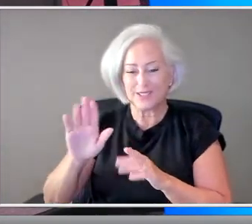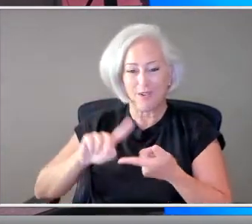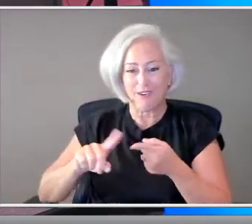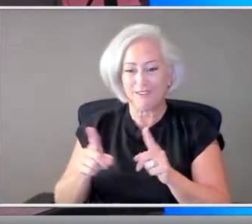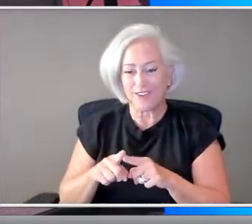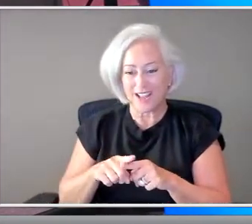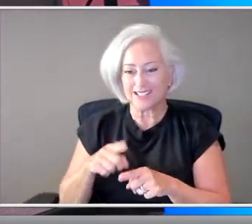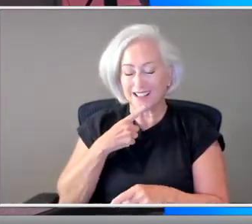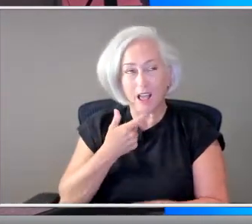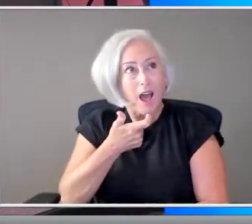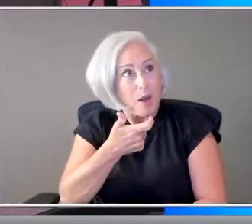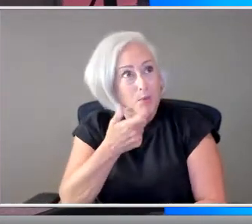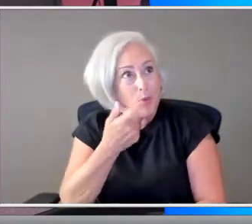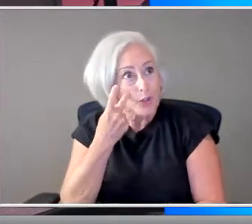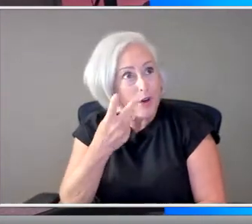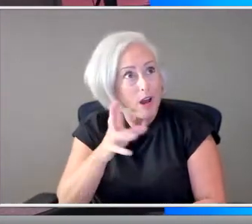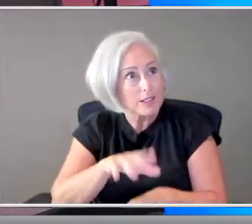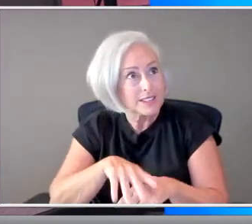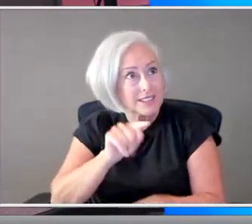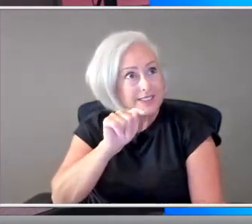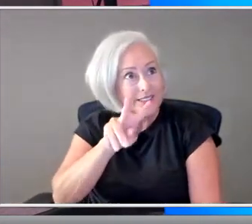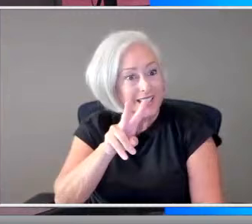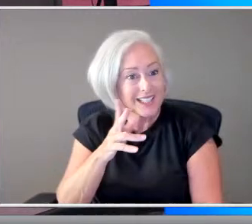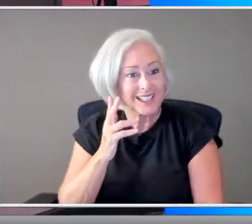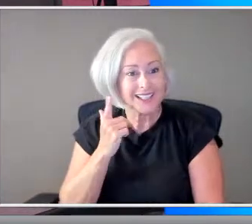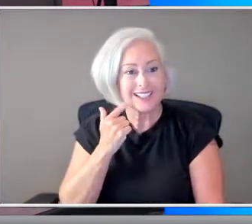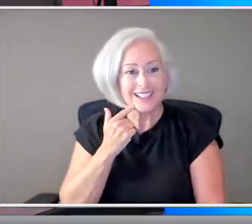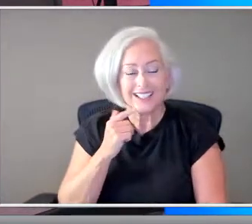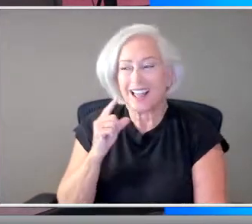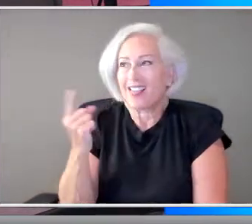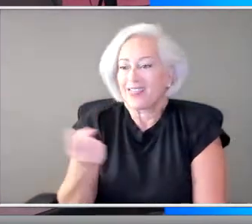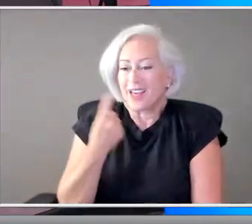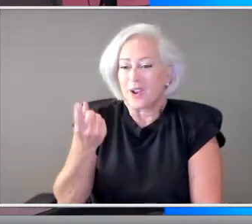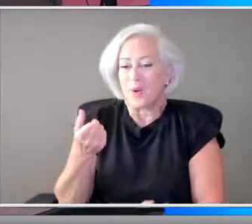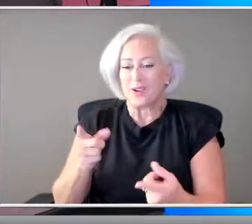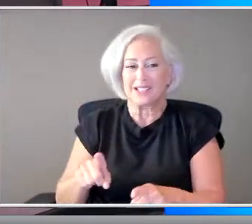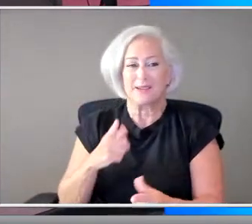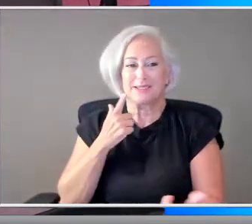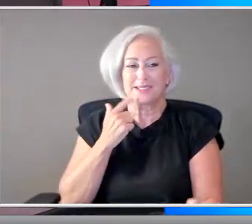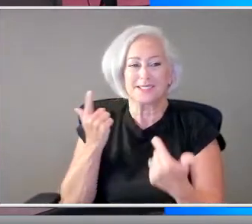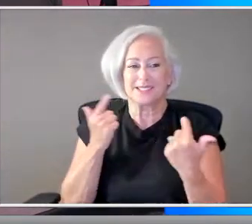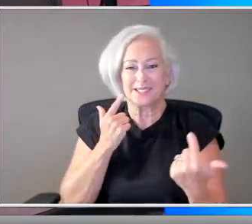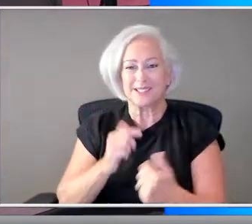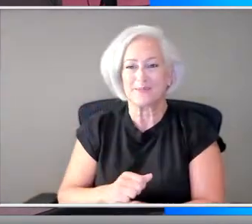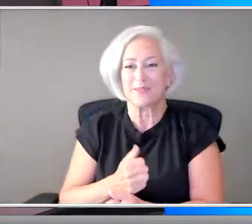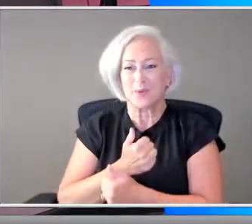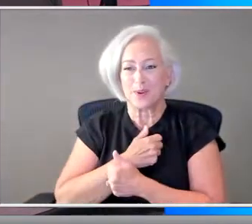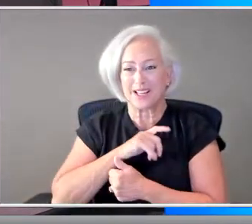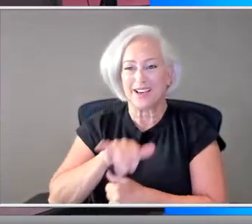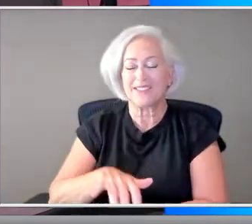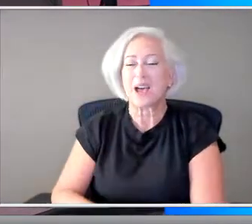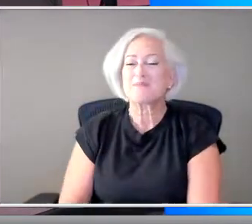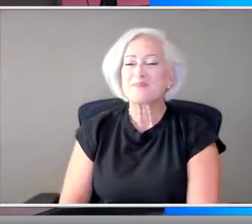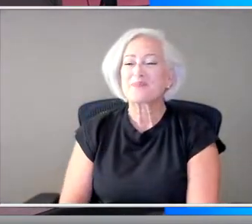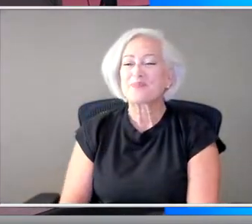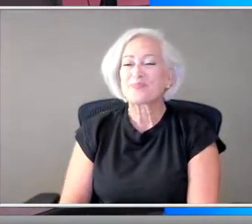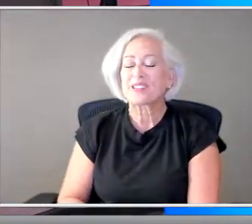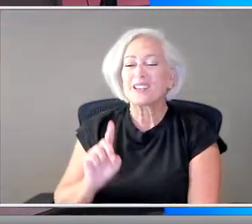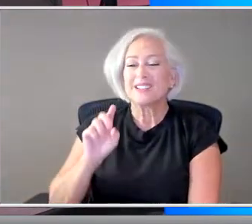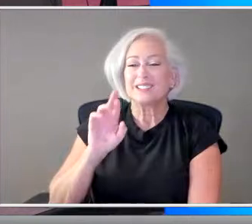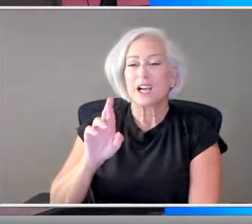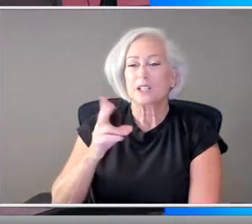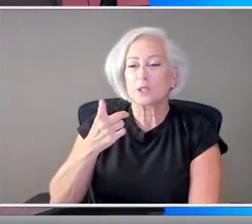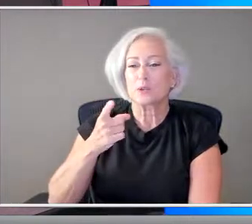now? That always happens. No. That's great. That's great. We love our viewers. Dr. Porter, can you explain